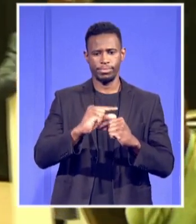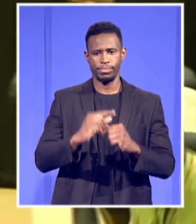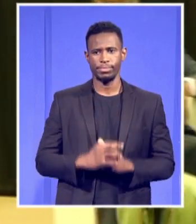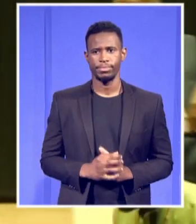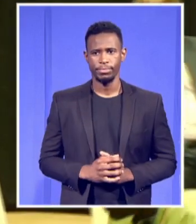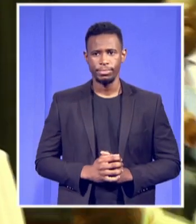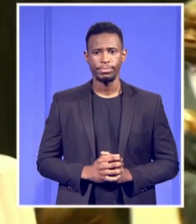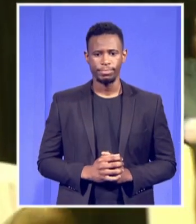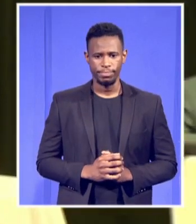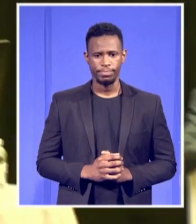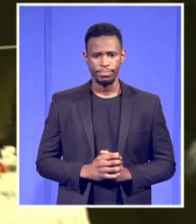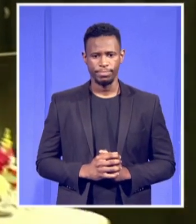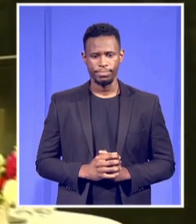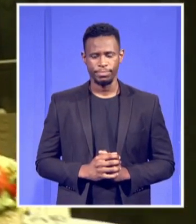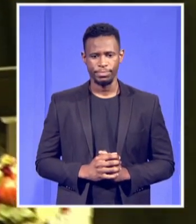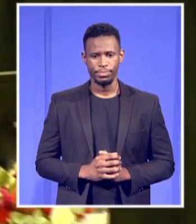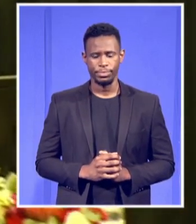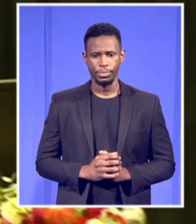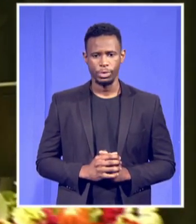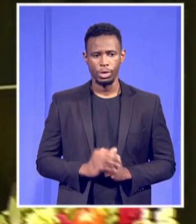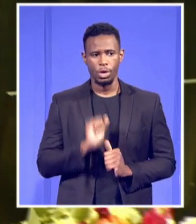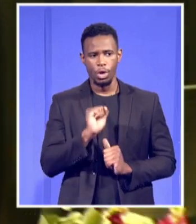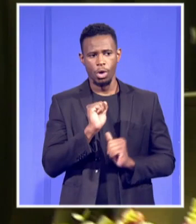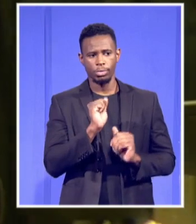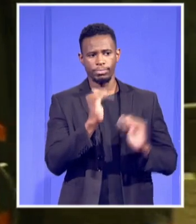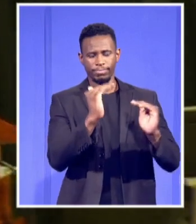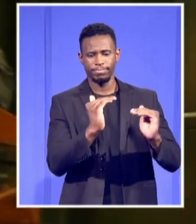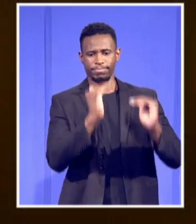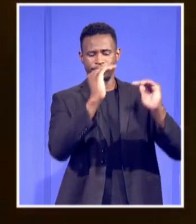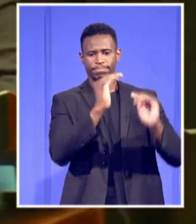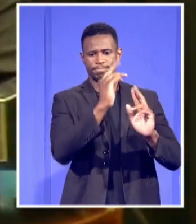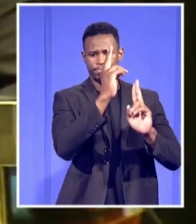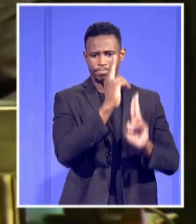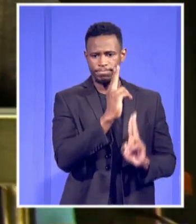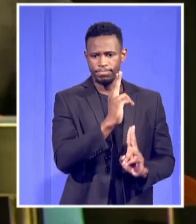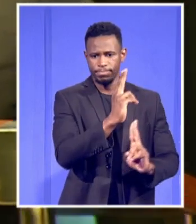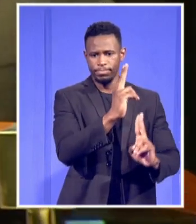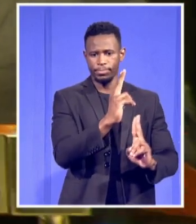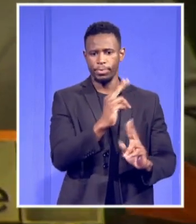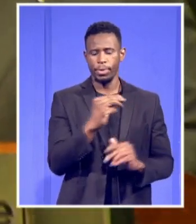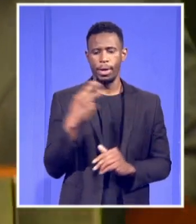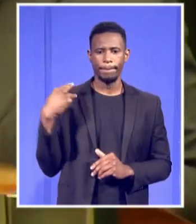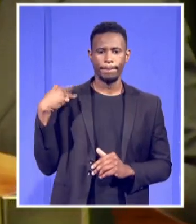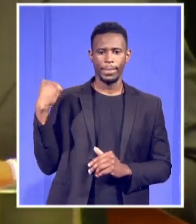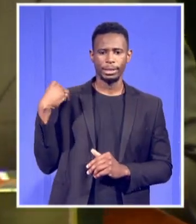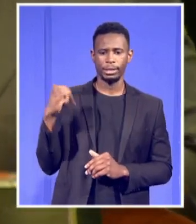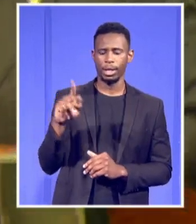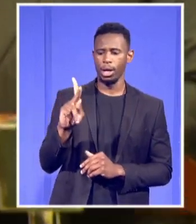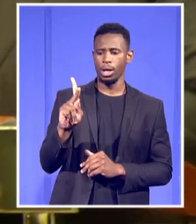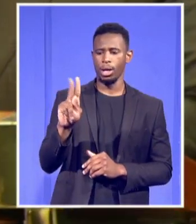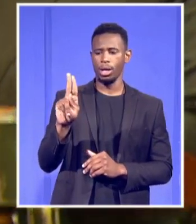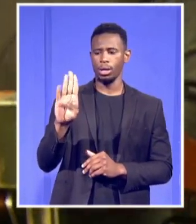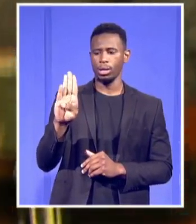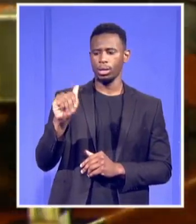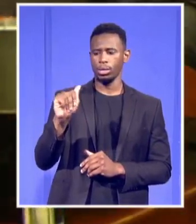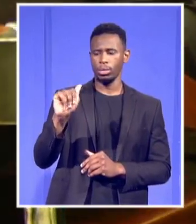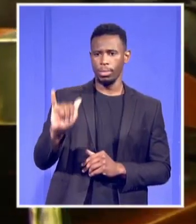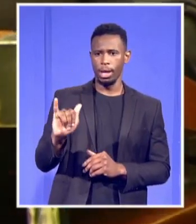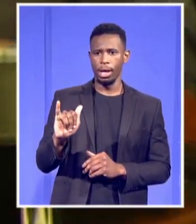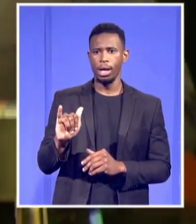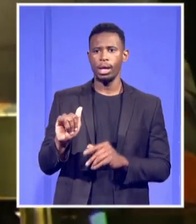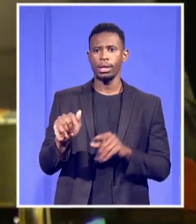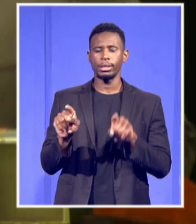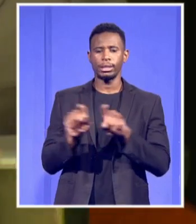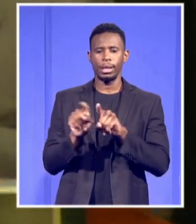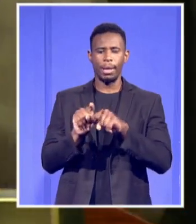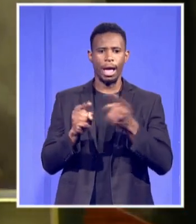Your Excellency, Maimunah Sharif, Minister Kubayi, and other colleague ministers